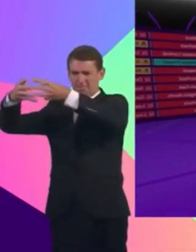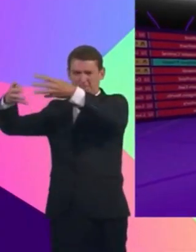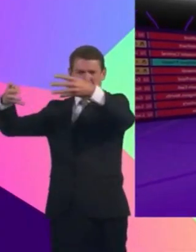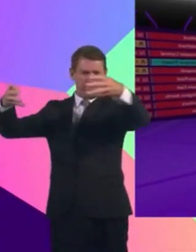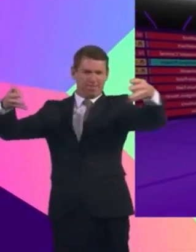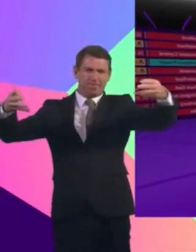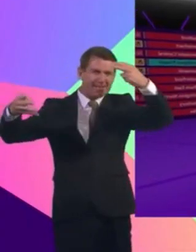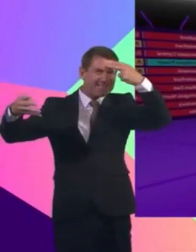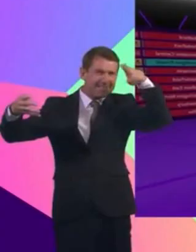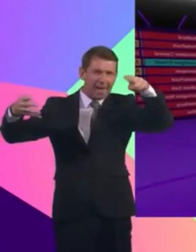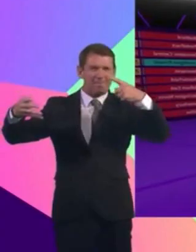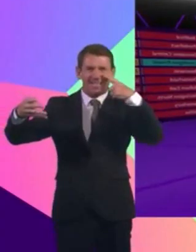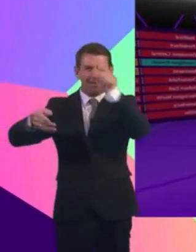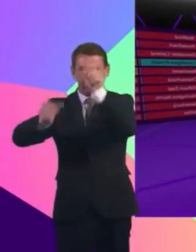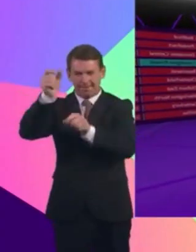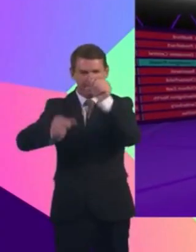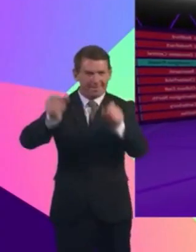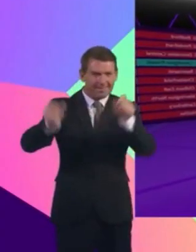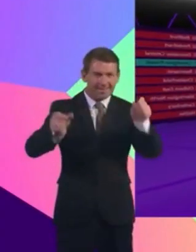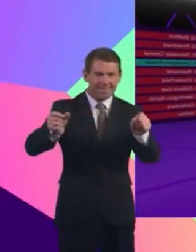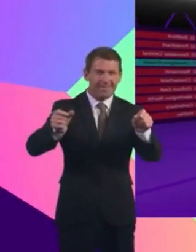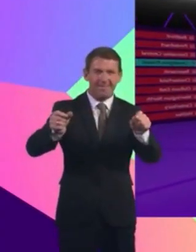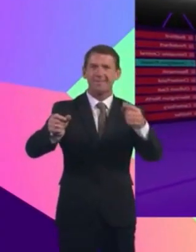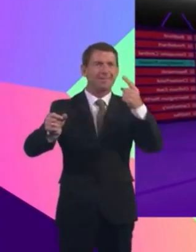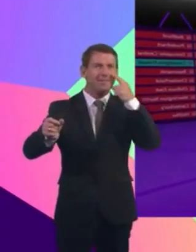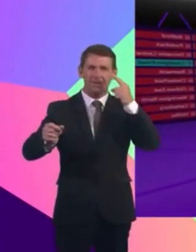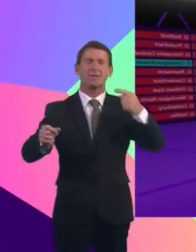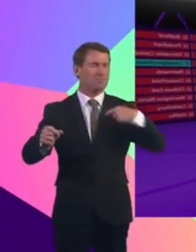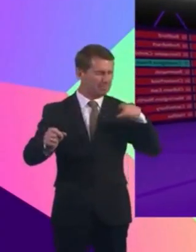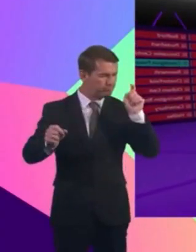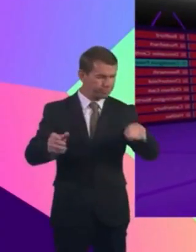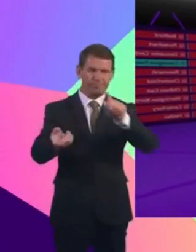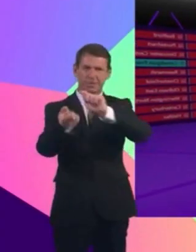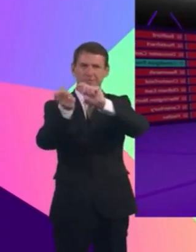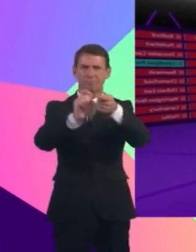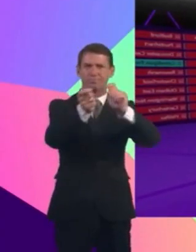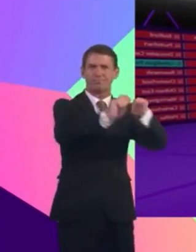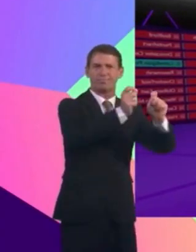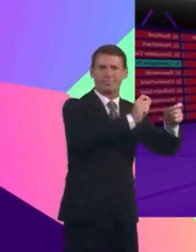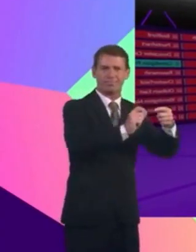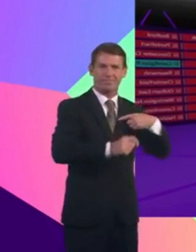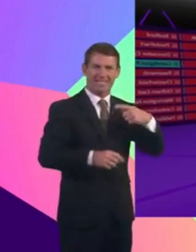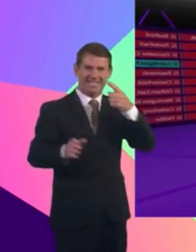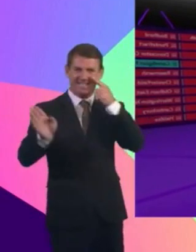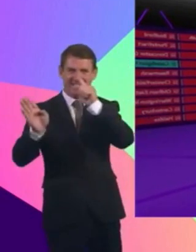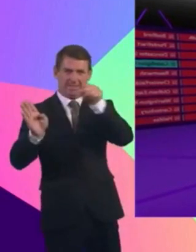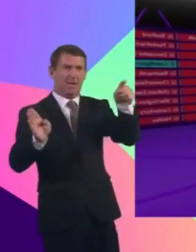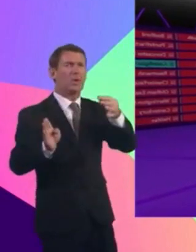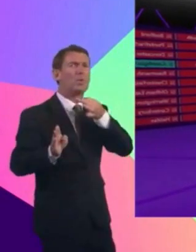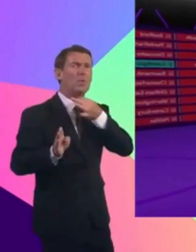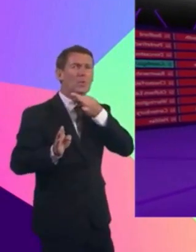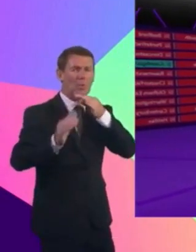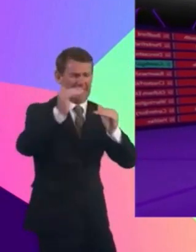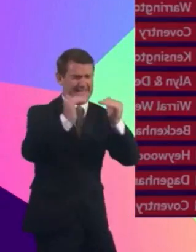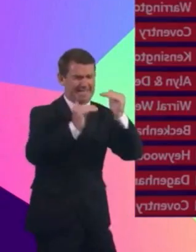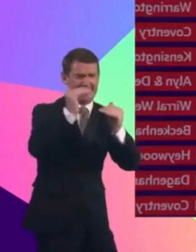for the last 6 weeks. We need to treat this exit poll with extreme caution. Laura Donald, would you believe that an exit poll, if